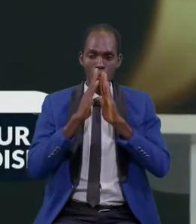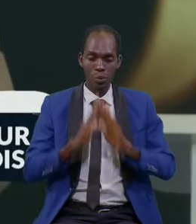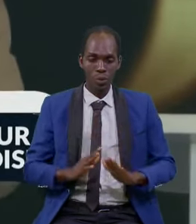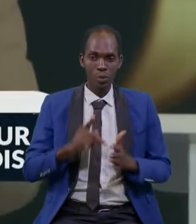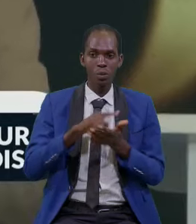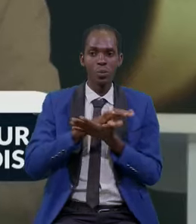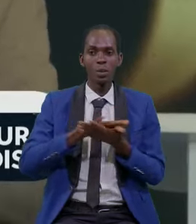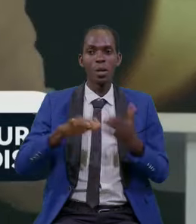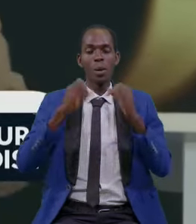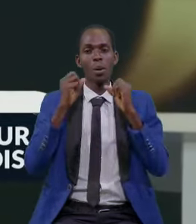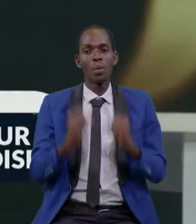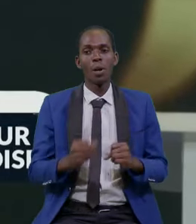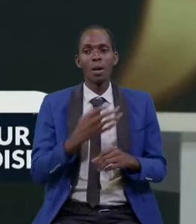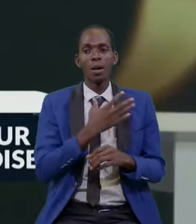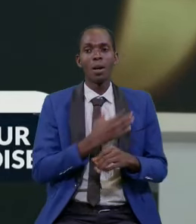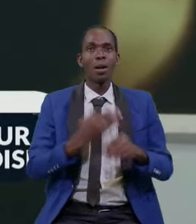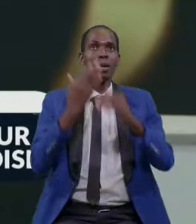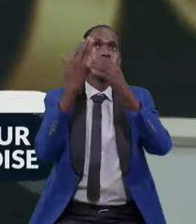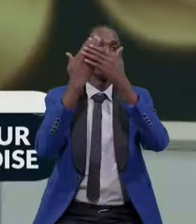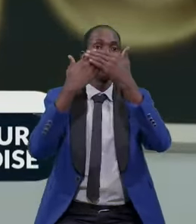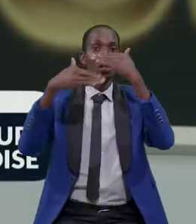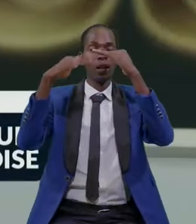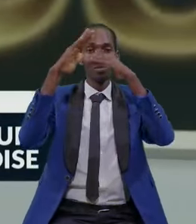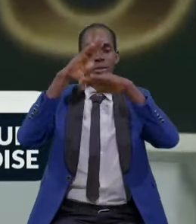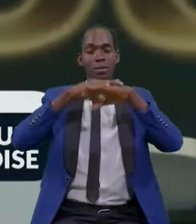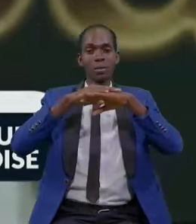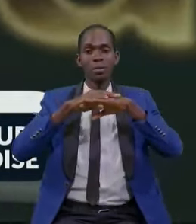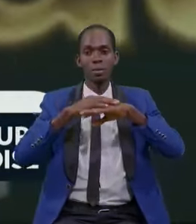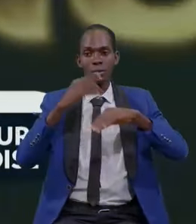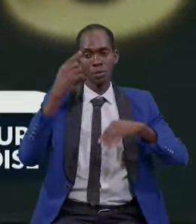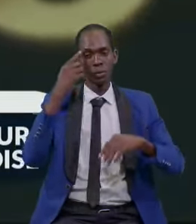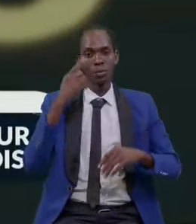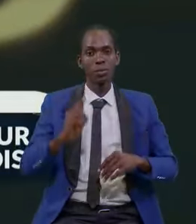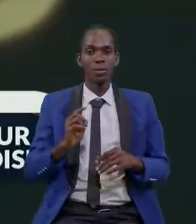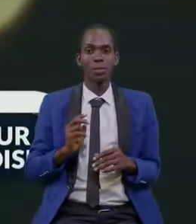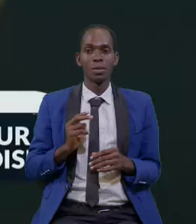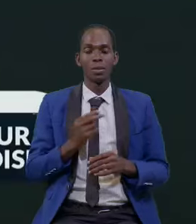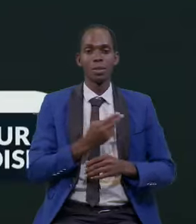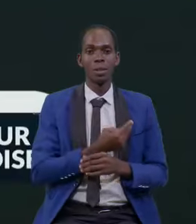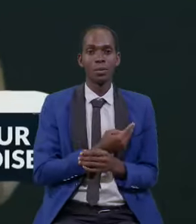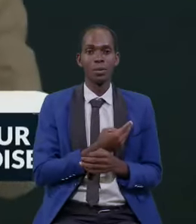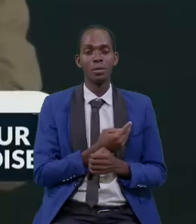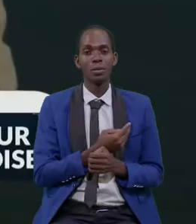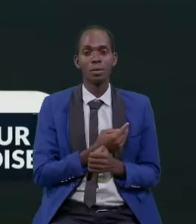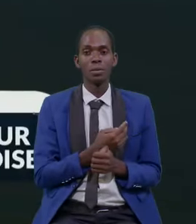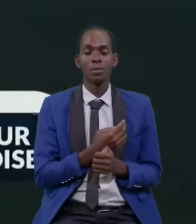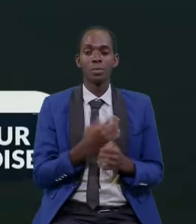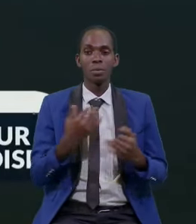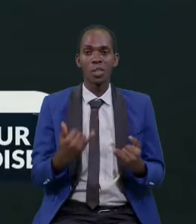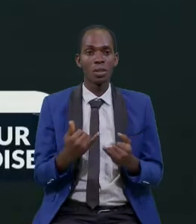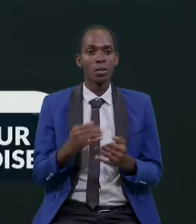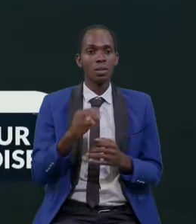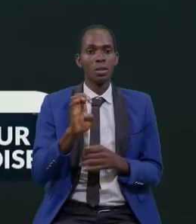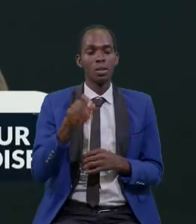and paradise for you and for me. We're looking at Ephesians chapter 2. In Ephesians